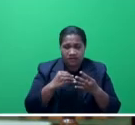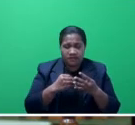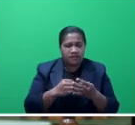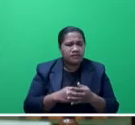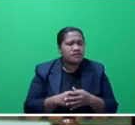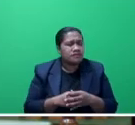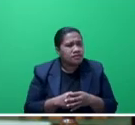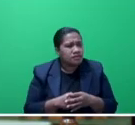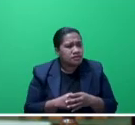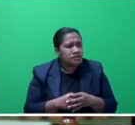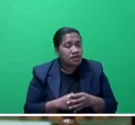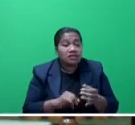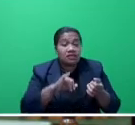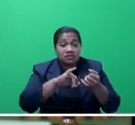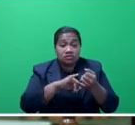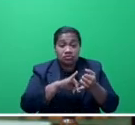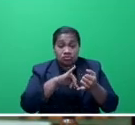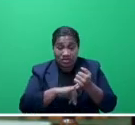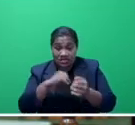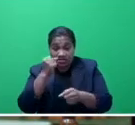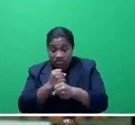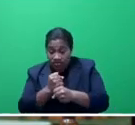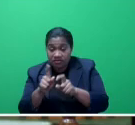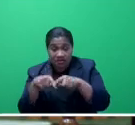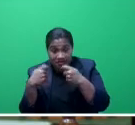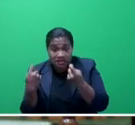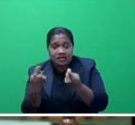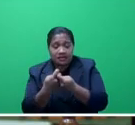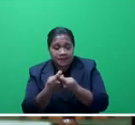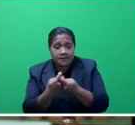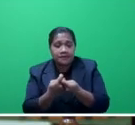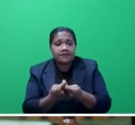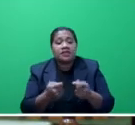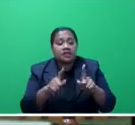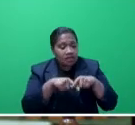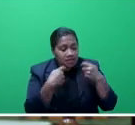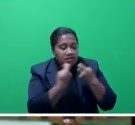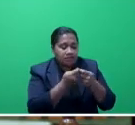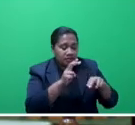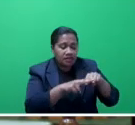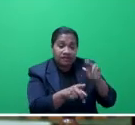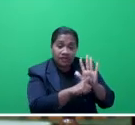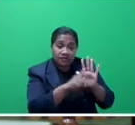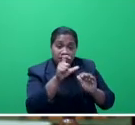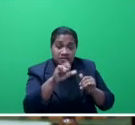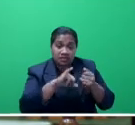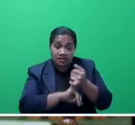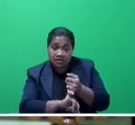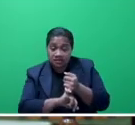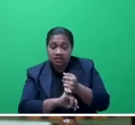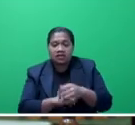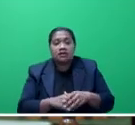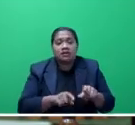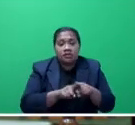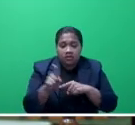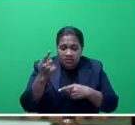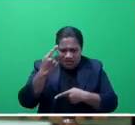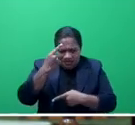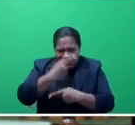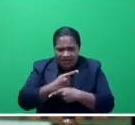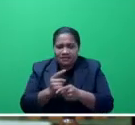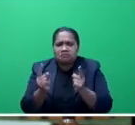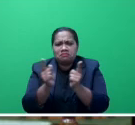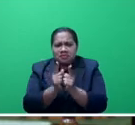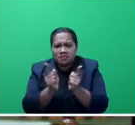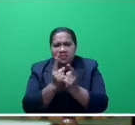course, the Solicitor General and his team, the team at the FRCS. Most of the nights the meetings were held by Zoom, some people